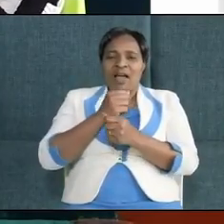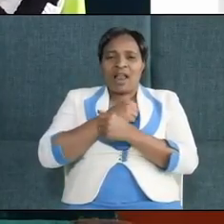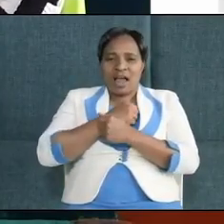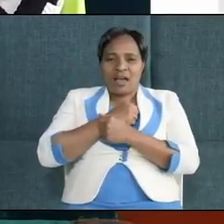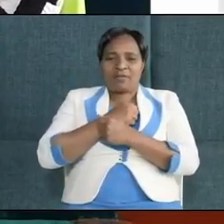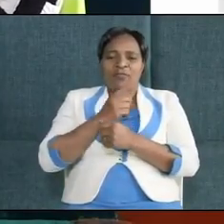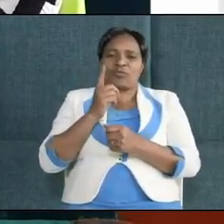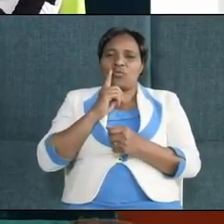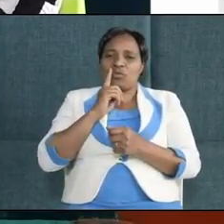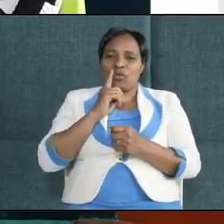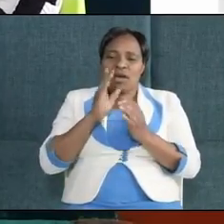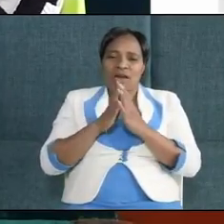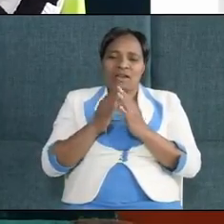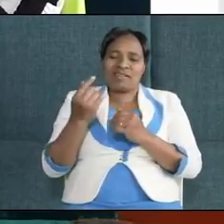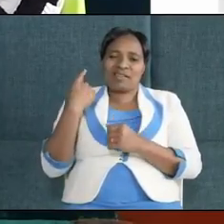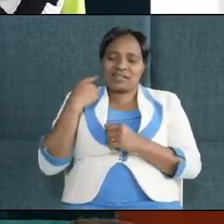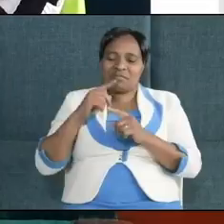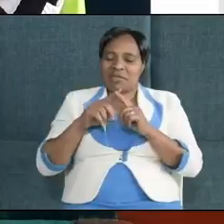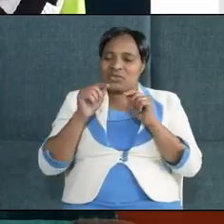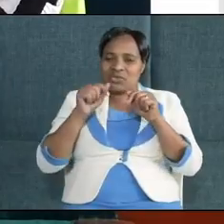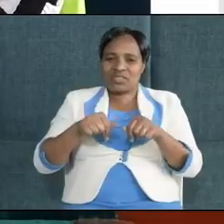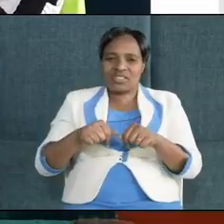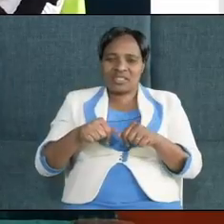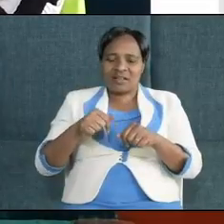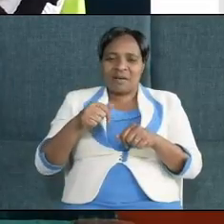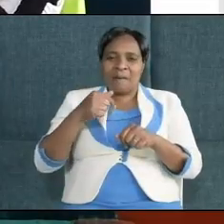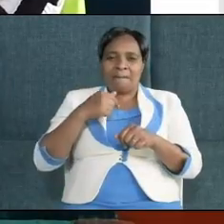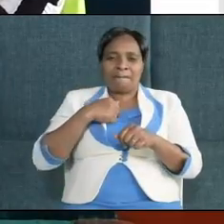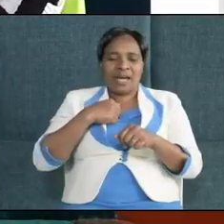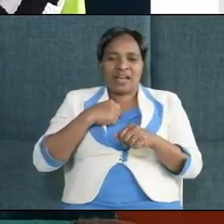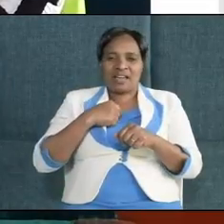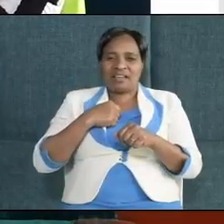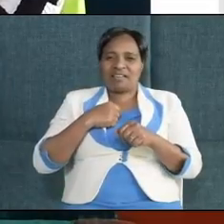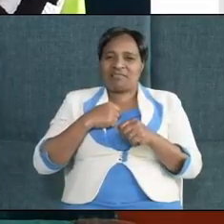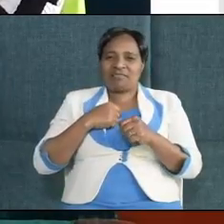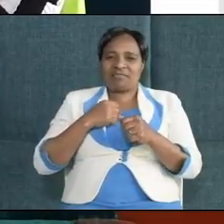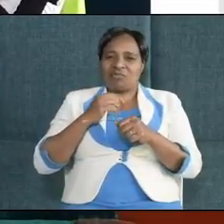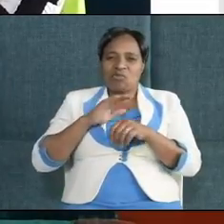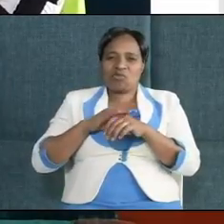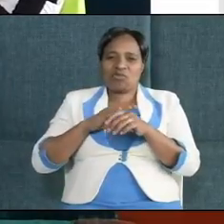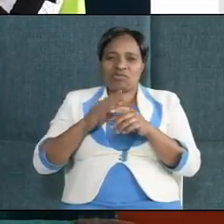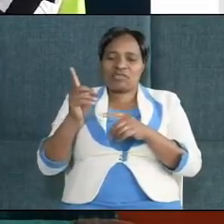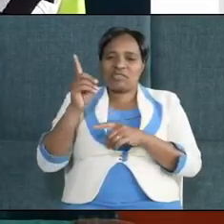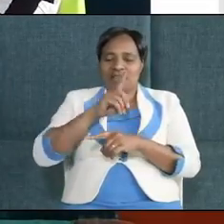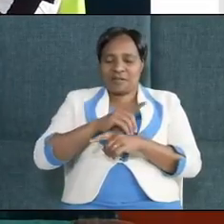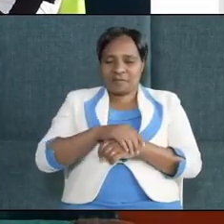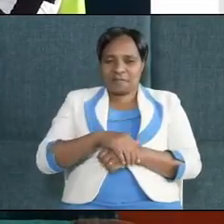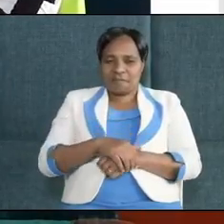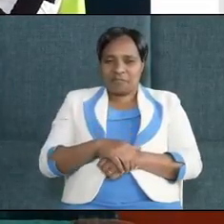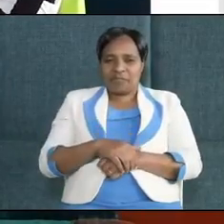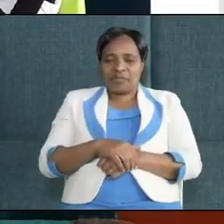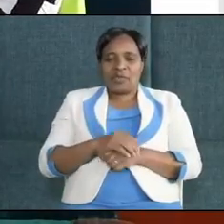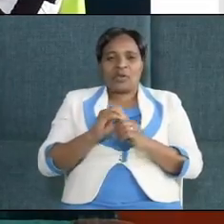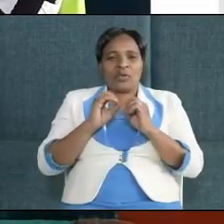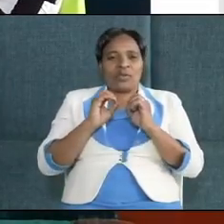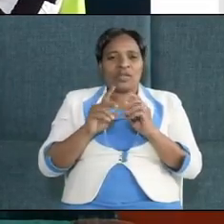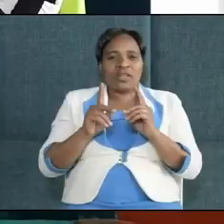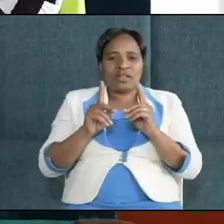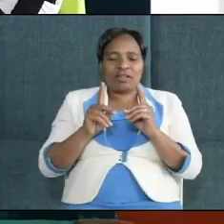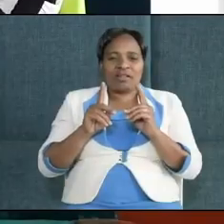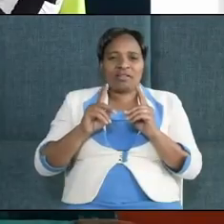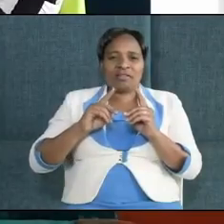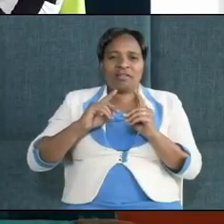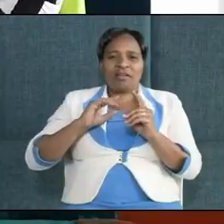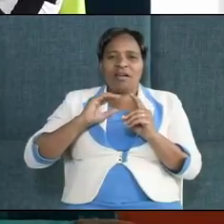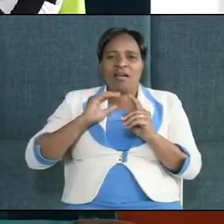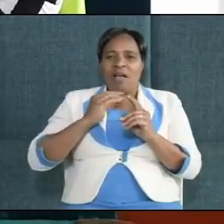and yesterday, but today is my favorite day. Wow. So Paul,